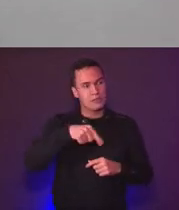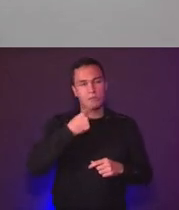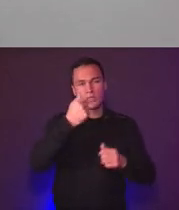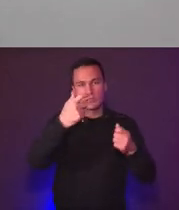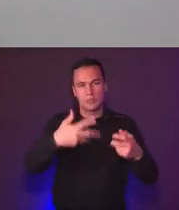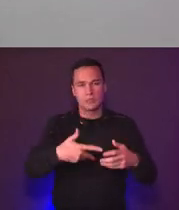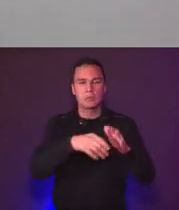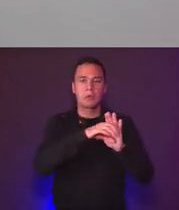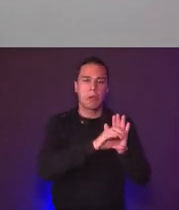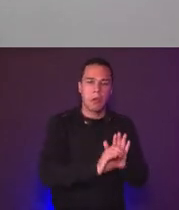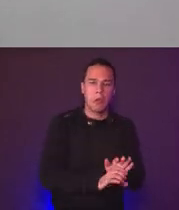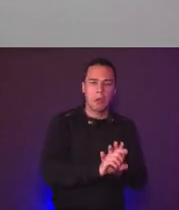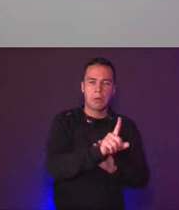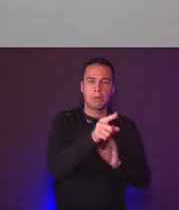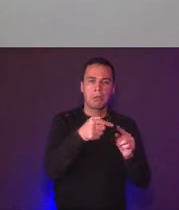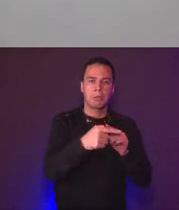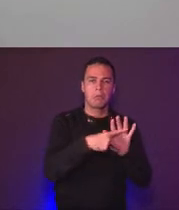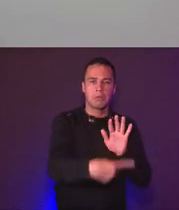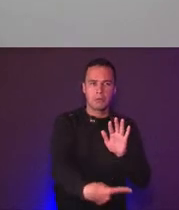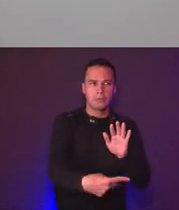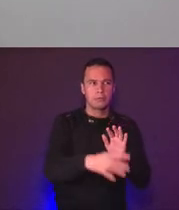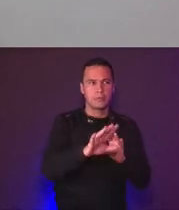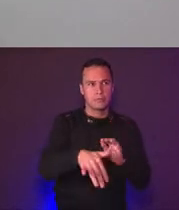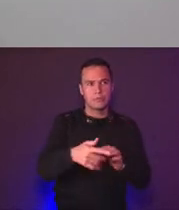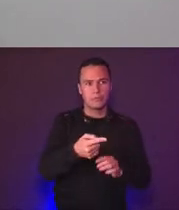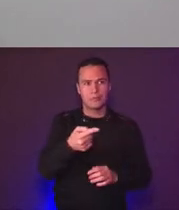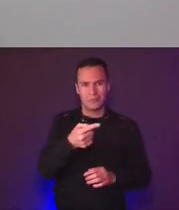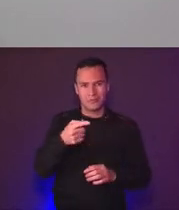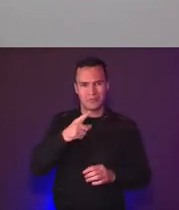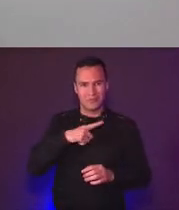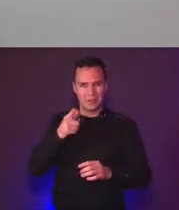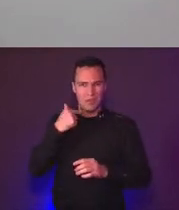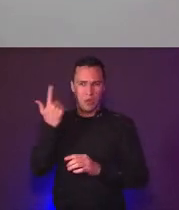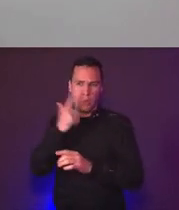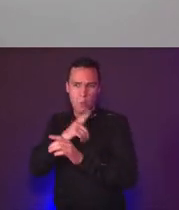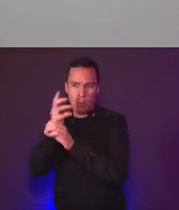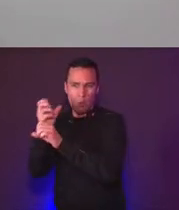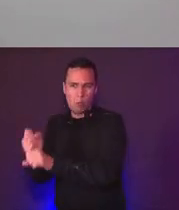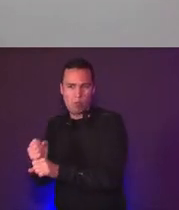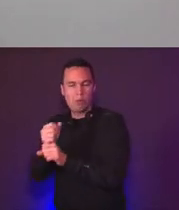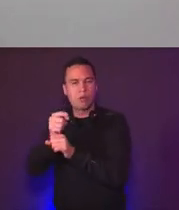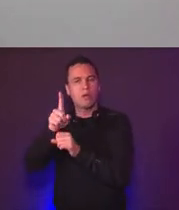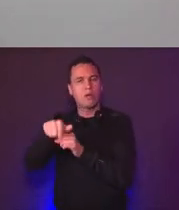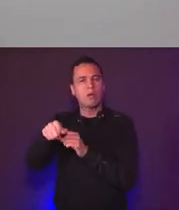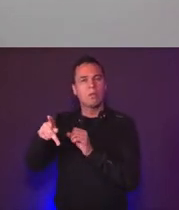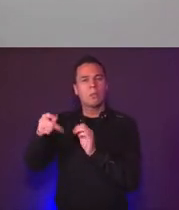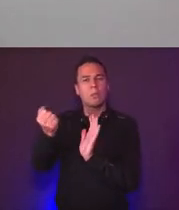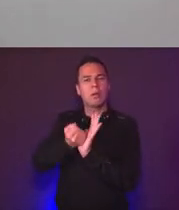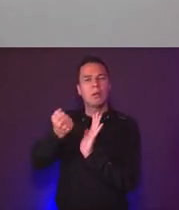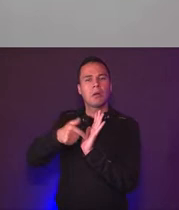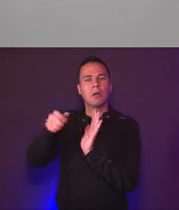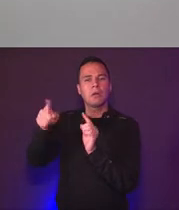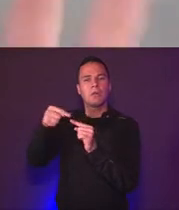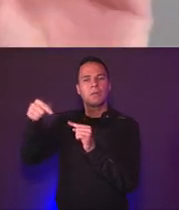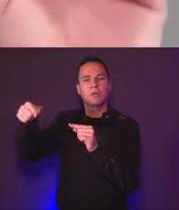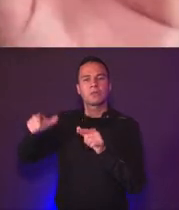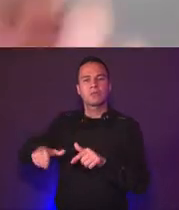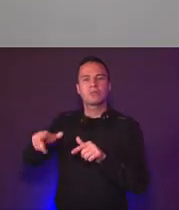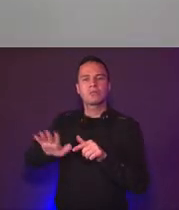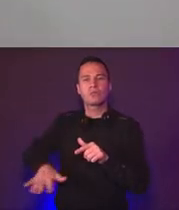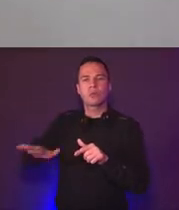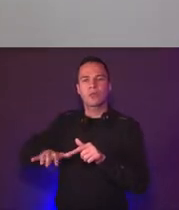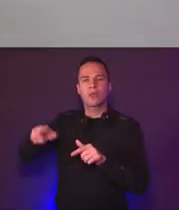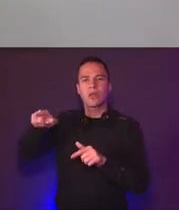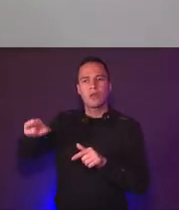concept of margin of error for survey results, and he said the margin of error measured whether the results were this